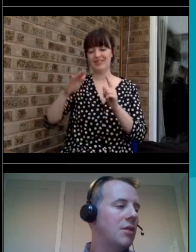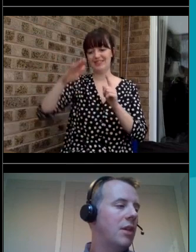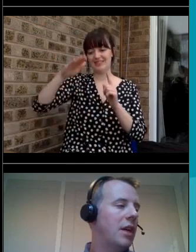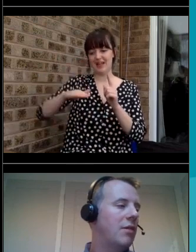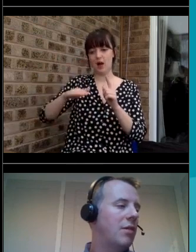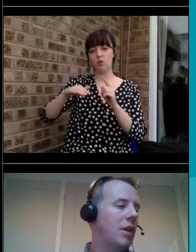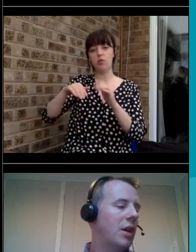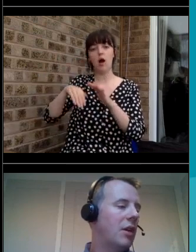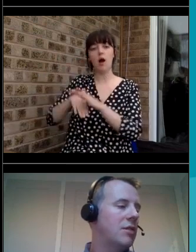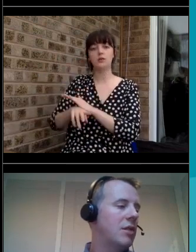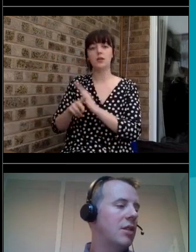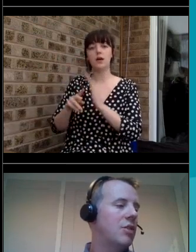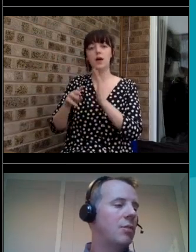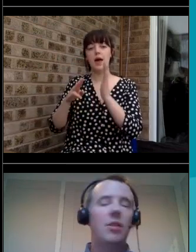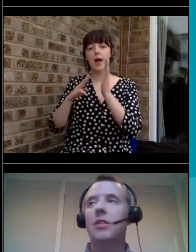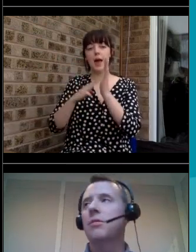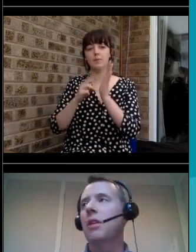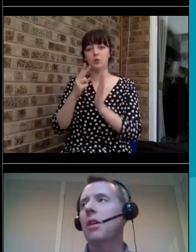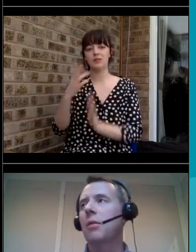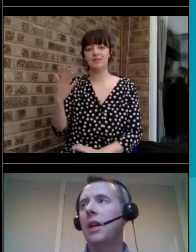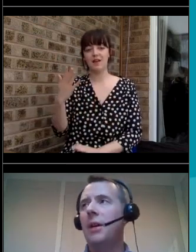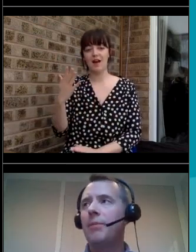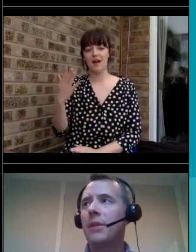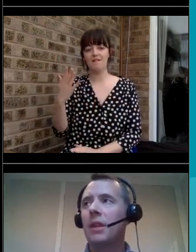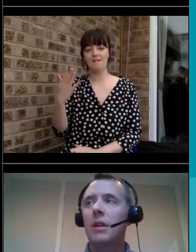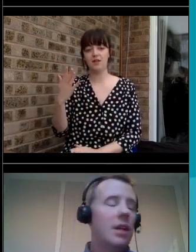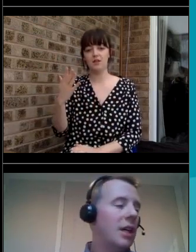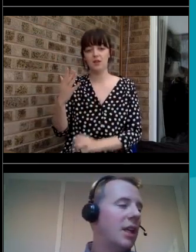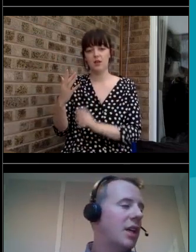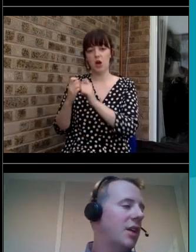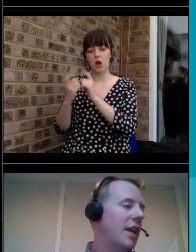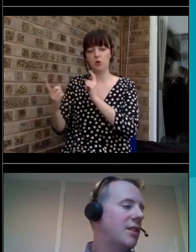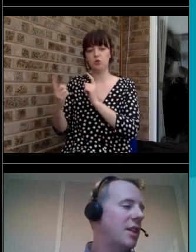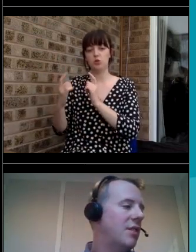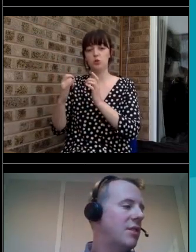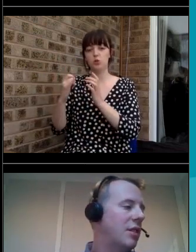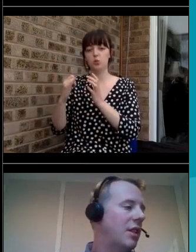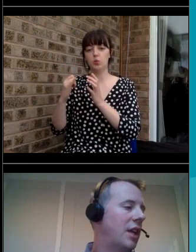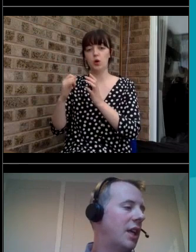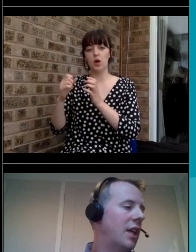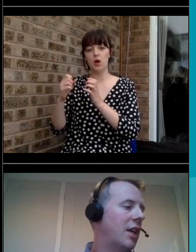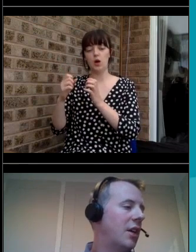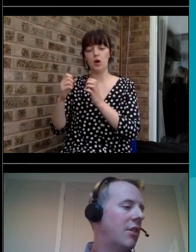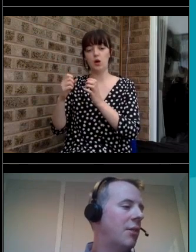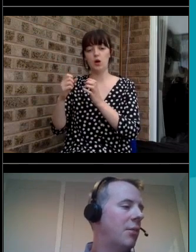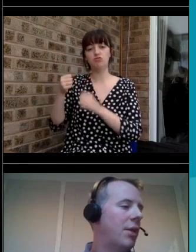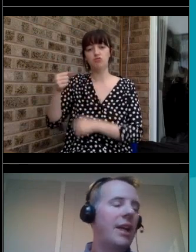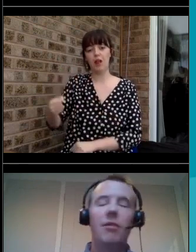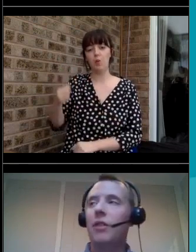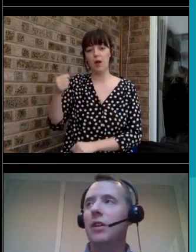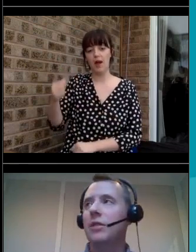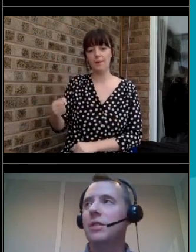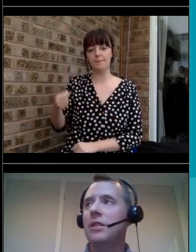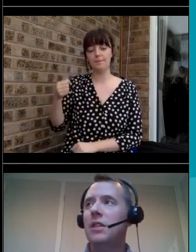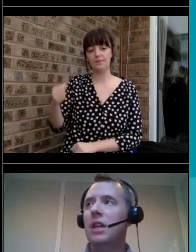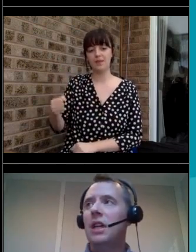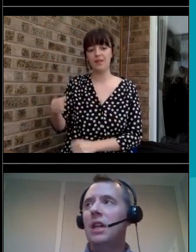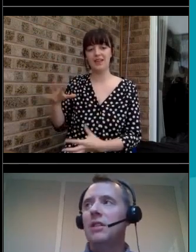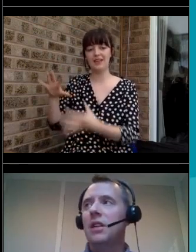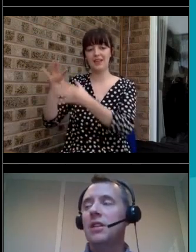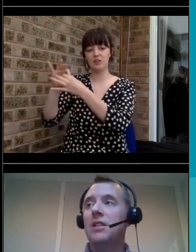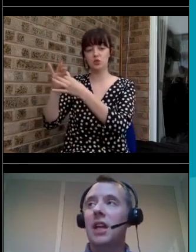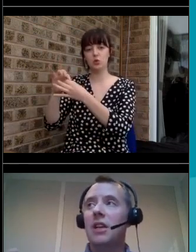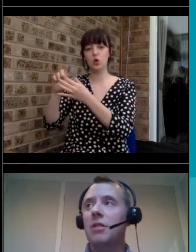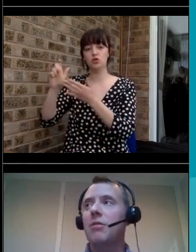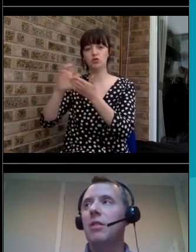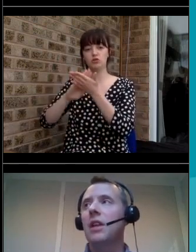the M25 close to the Shoeburyness Railway, and then connects into the Cranham playing fields.